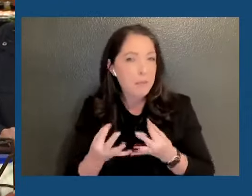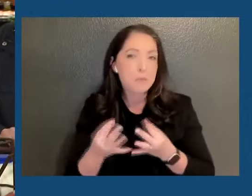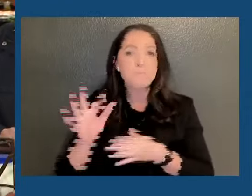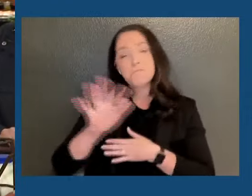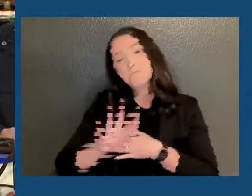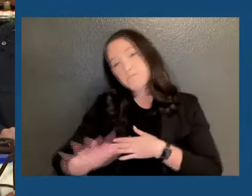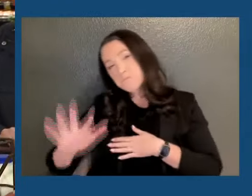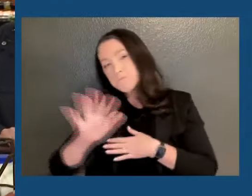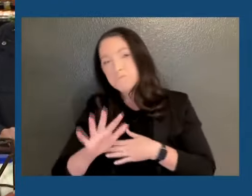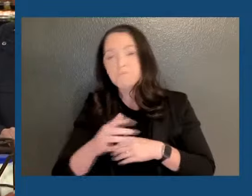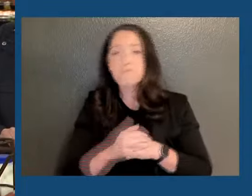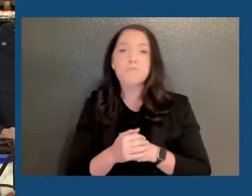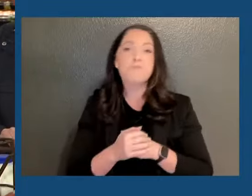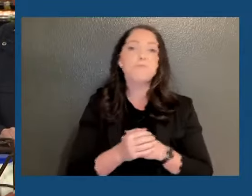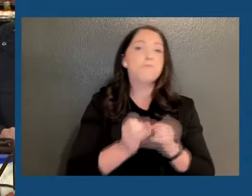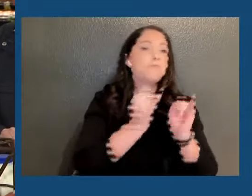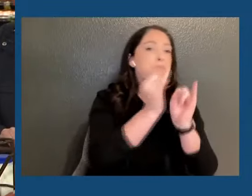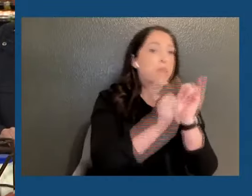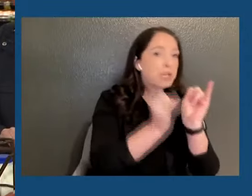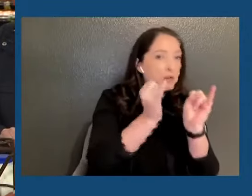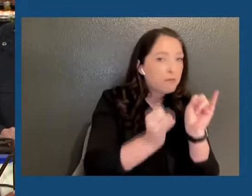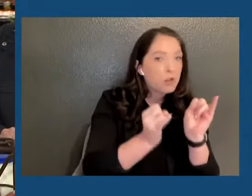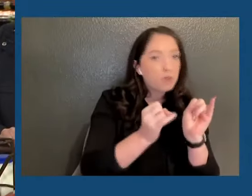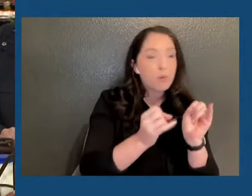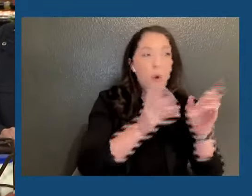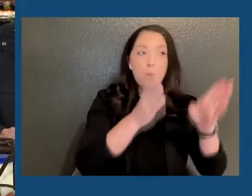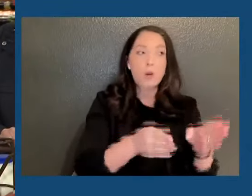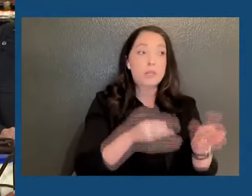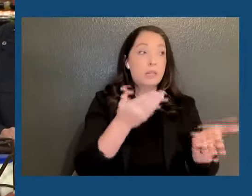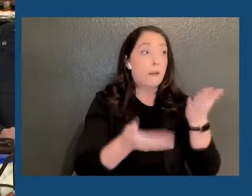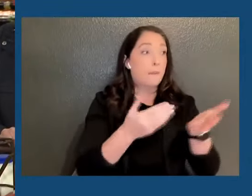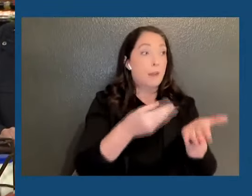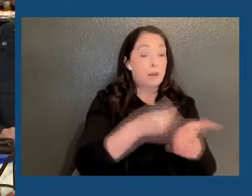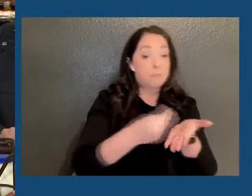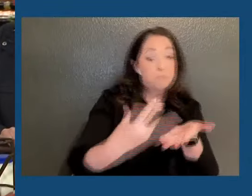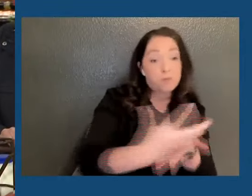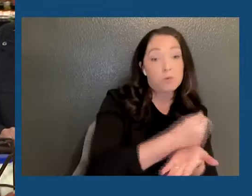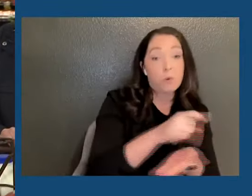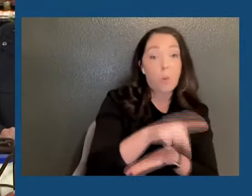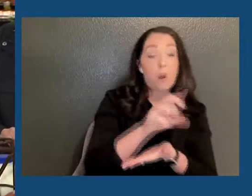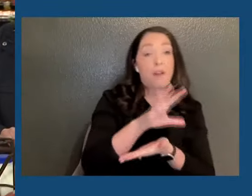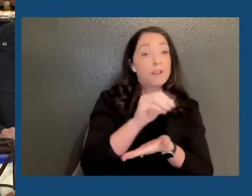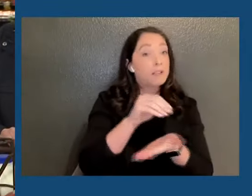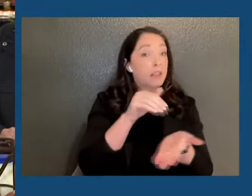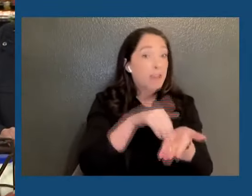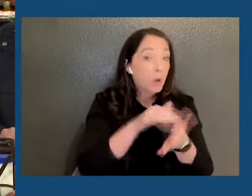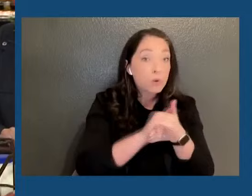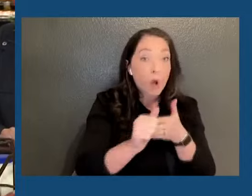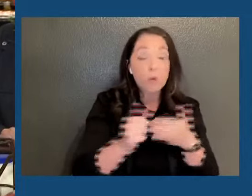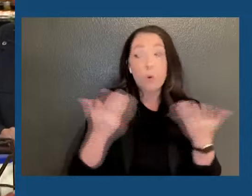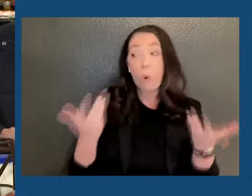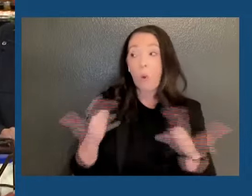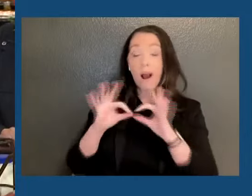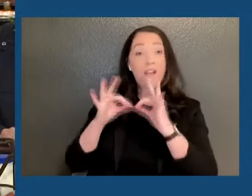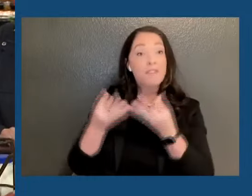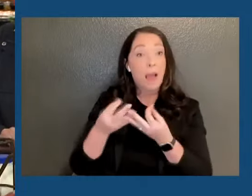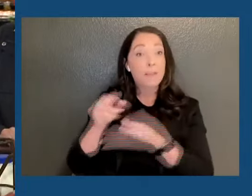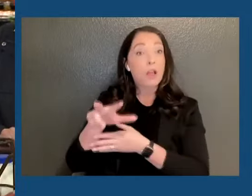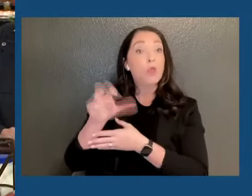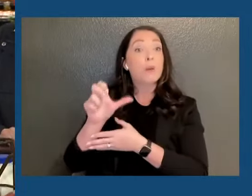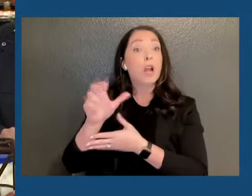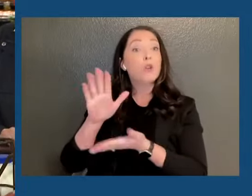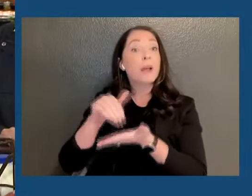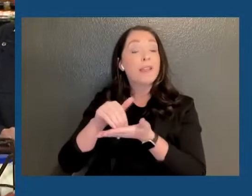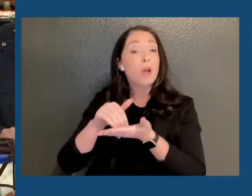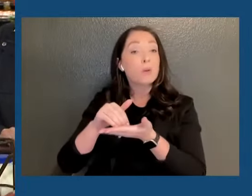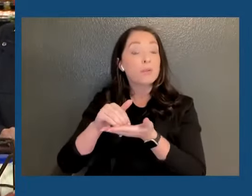either an individual earning $150,000 or a family earning $300,000 or less,